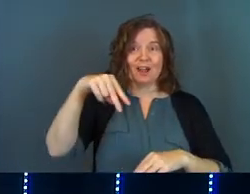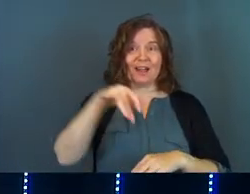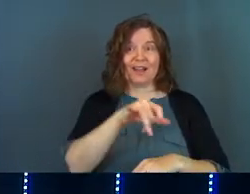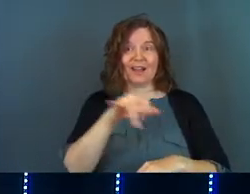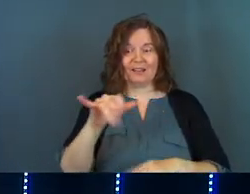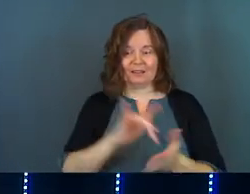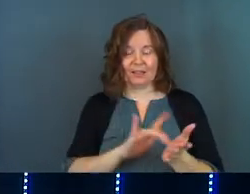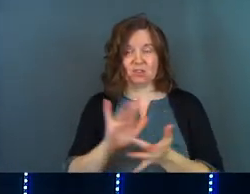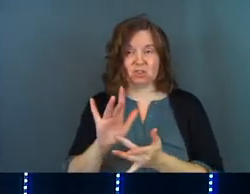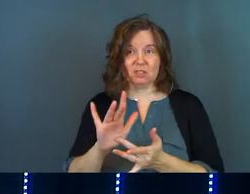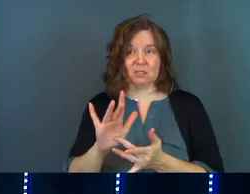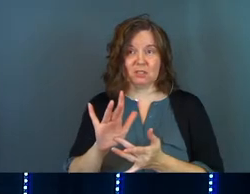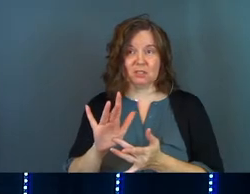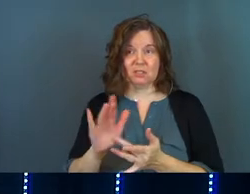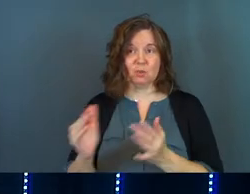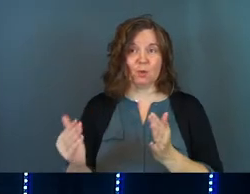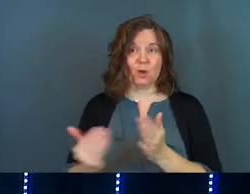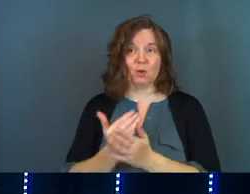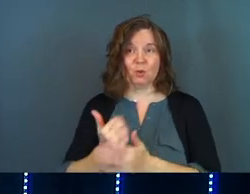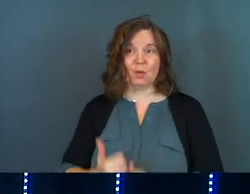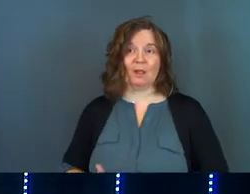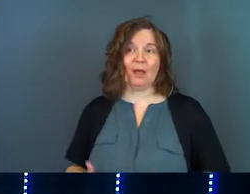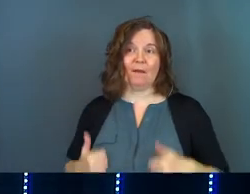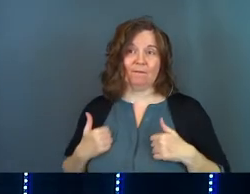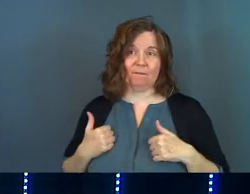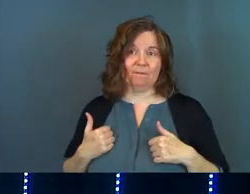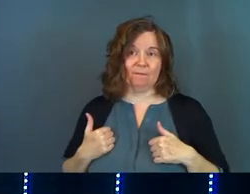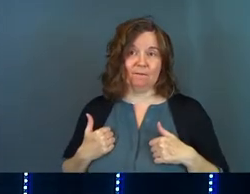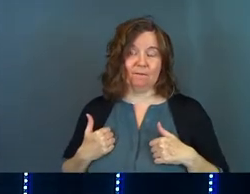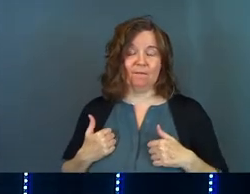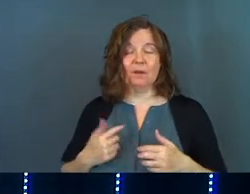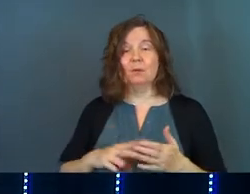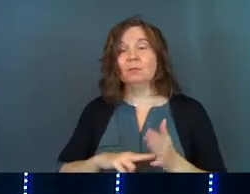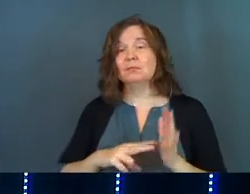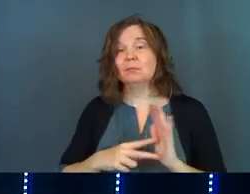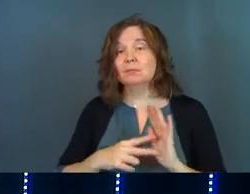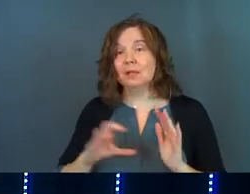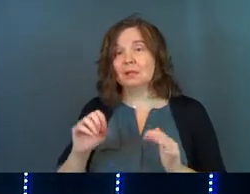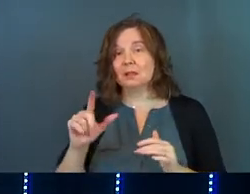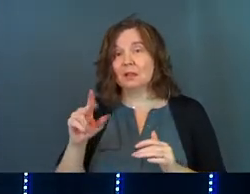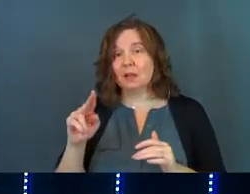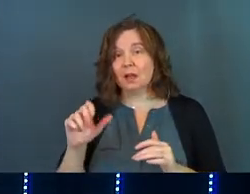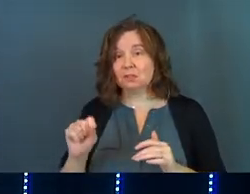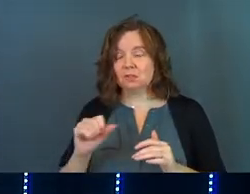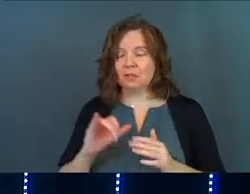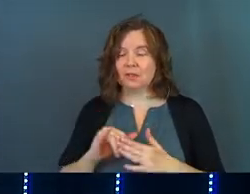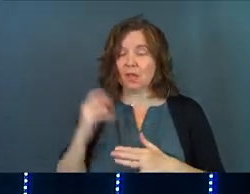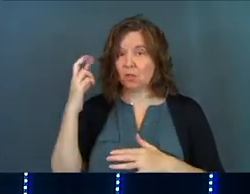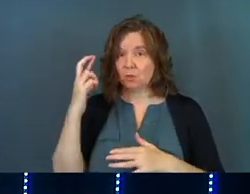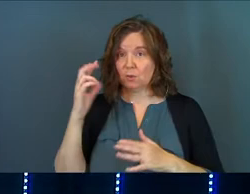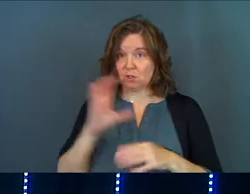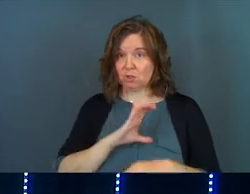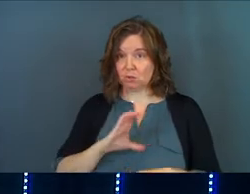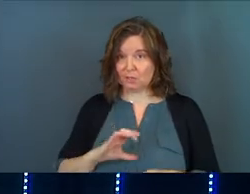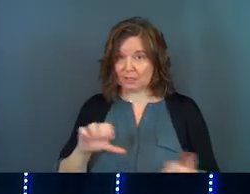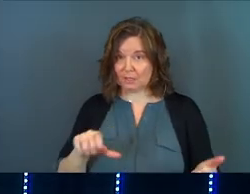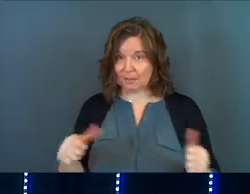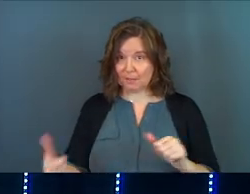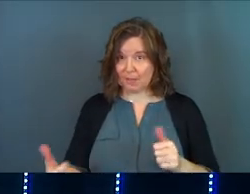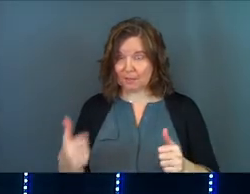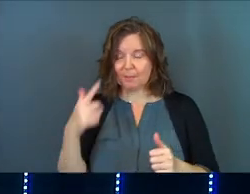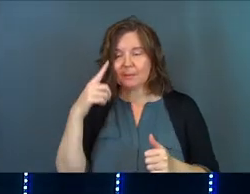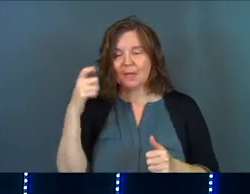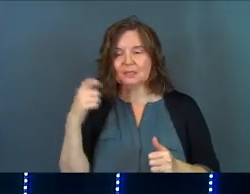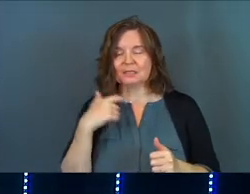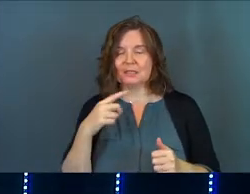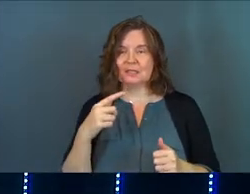just like Jesus was, to a new life. So what he's telling us here in Colossians is that the reason Christians get baptized is